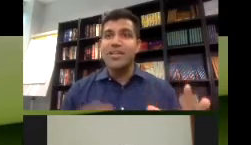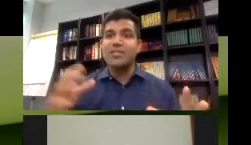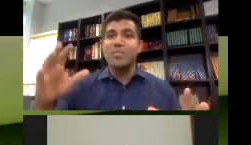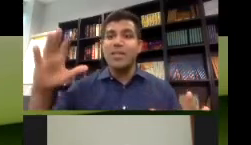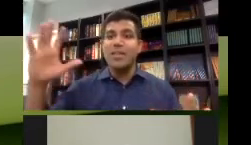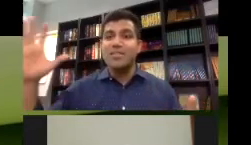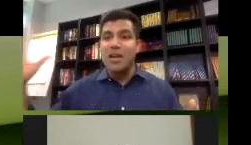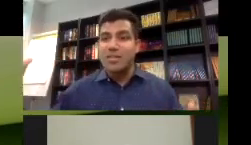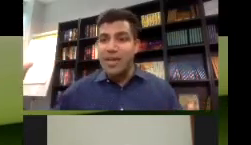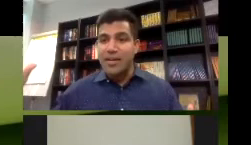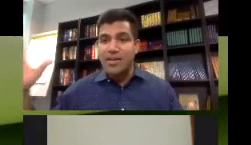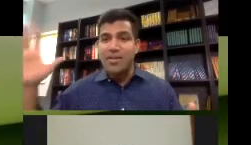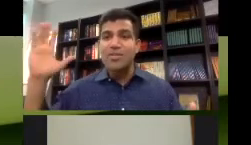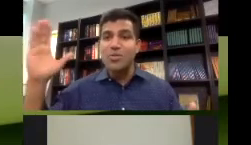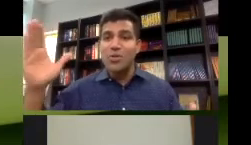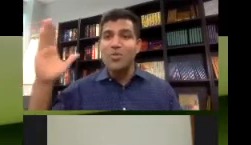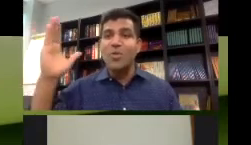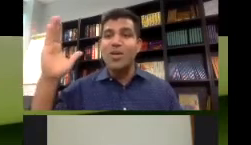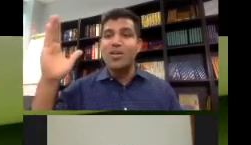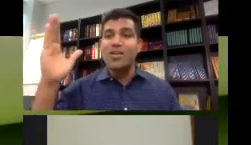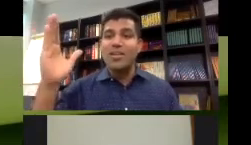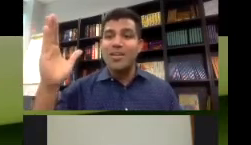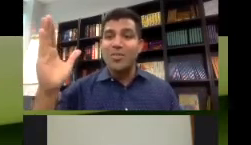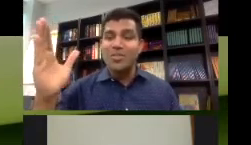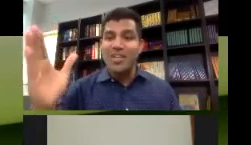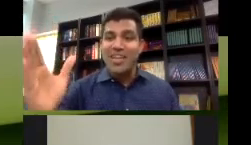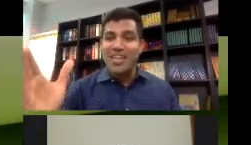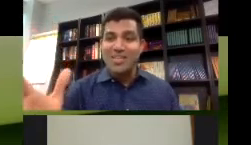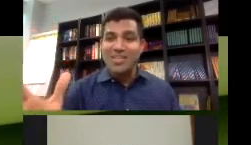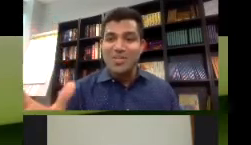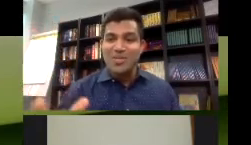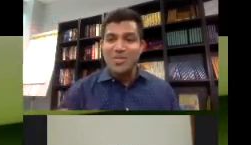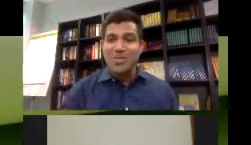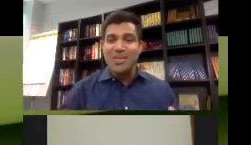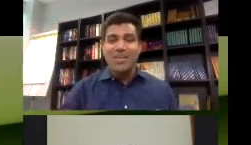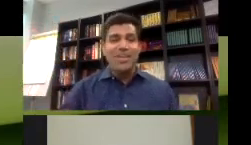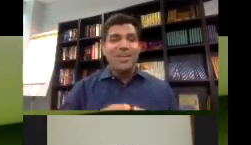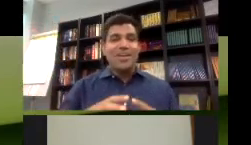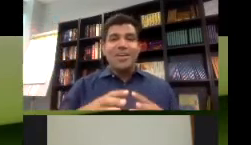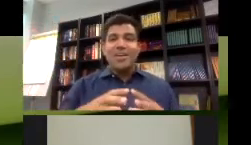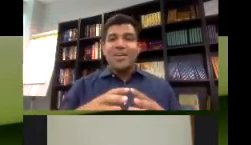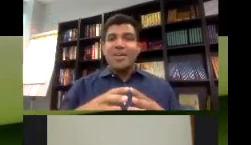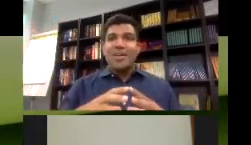sun. That doesn't mean he's not there. He's doing what he was created to do.